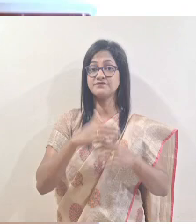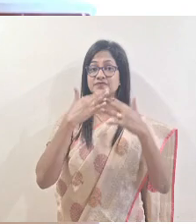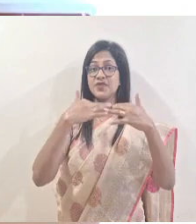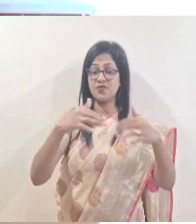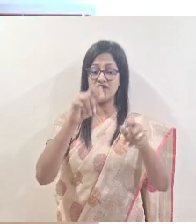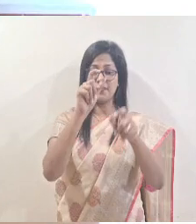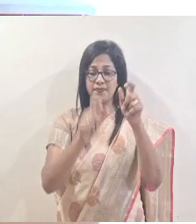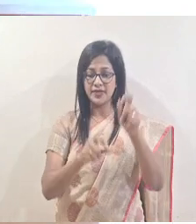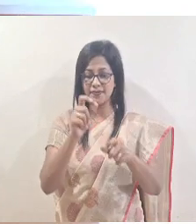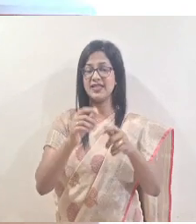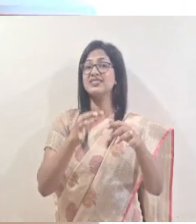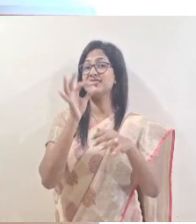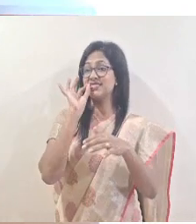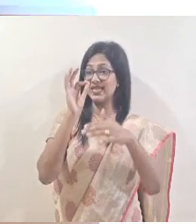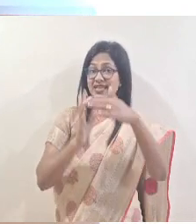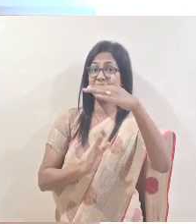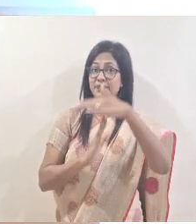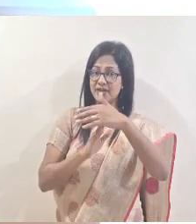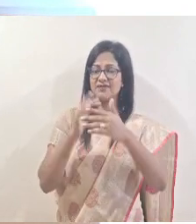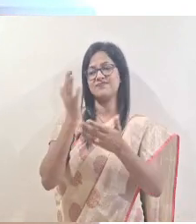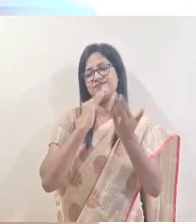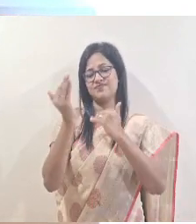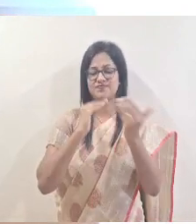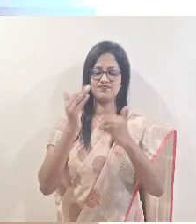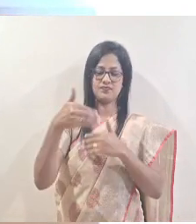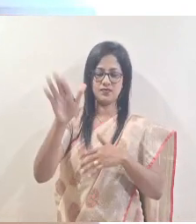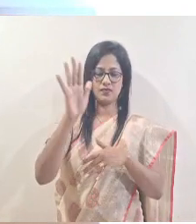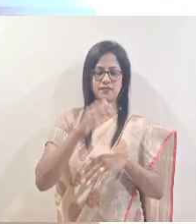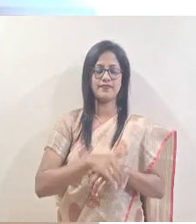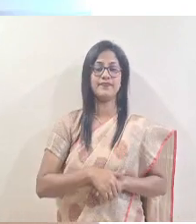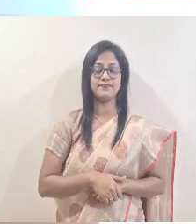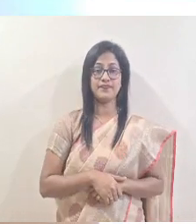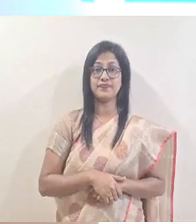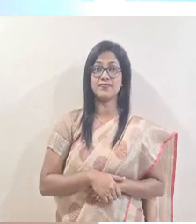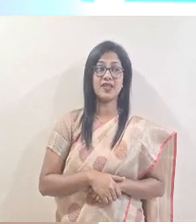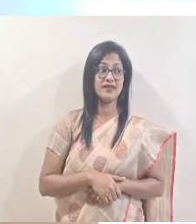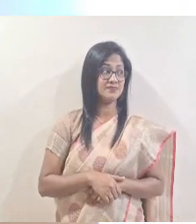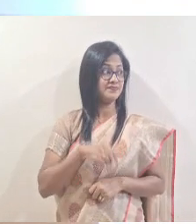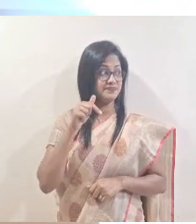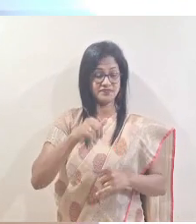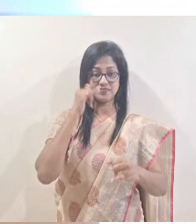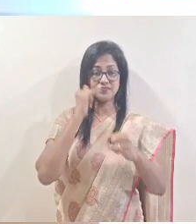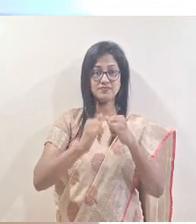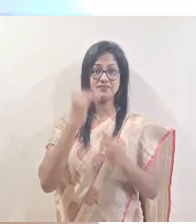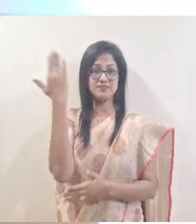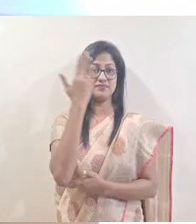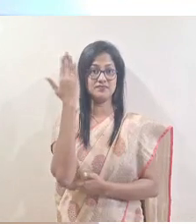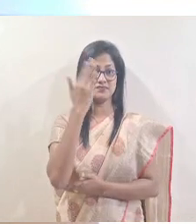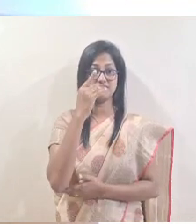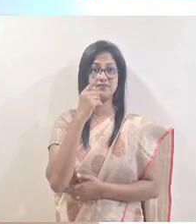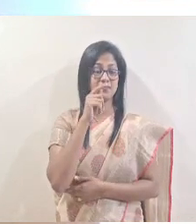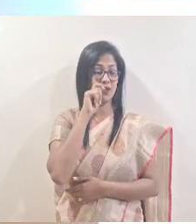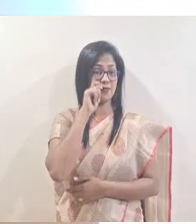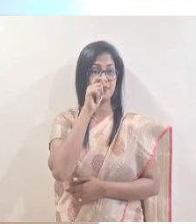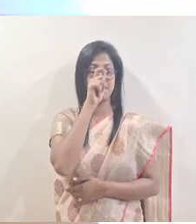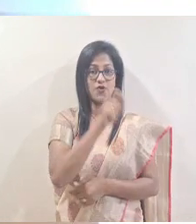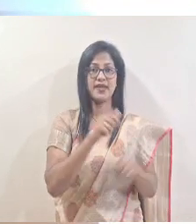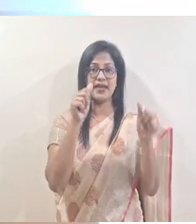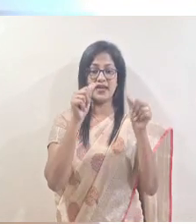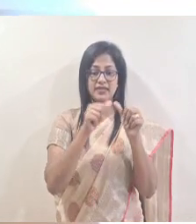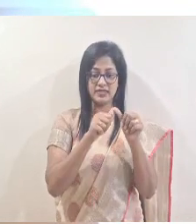The audience can interact in the tea break for other questions. So our last presenter for the day is